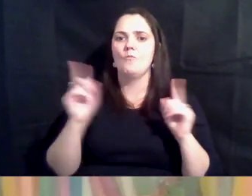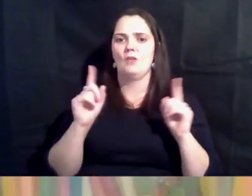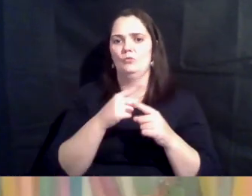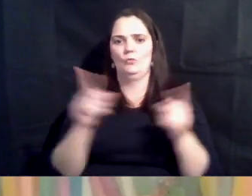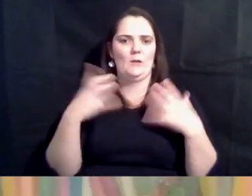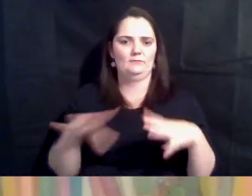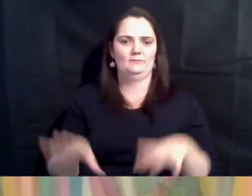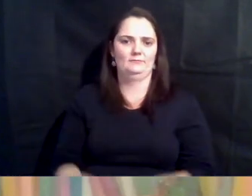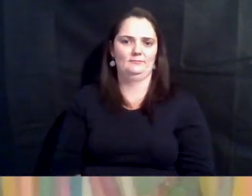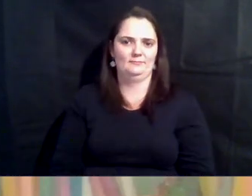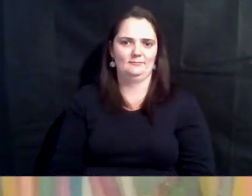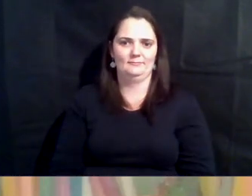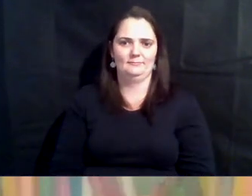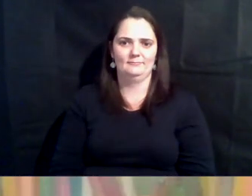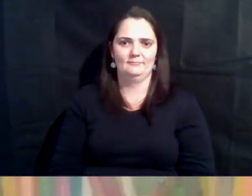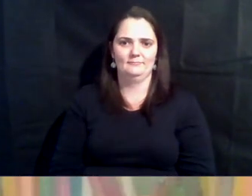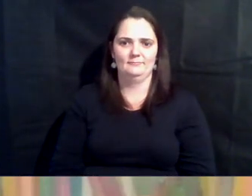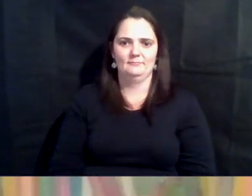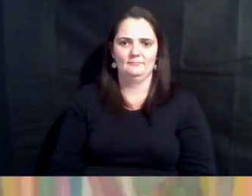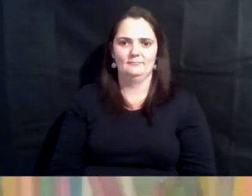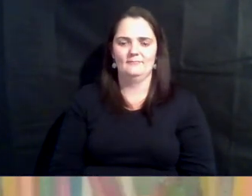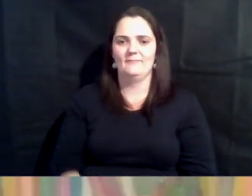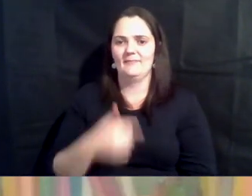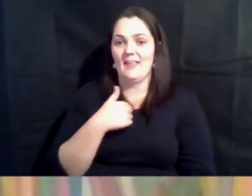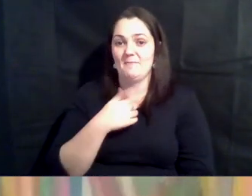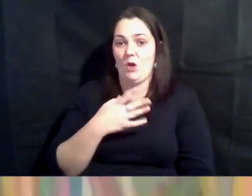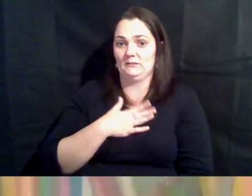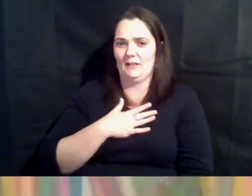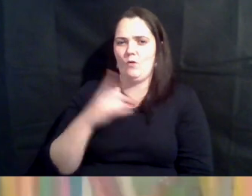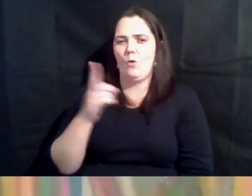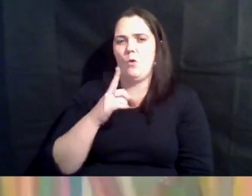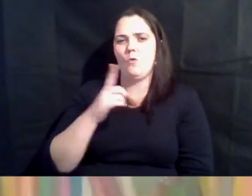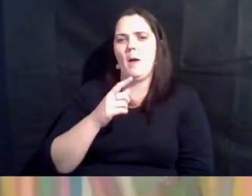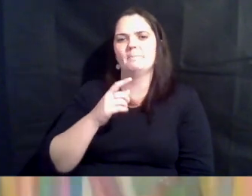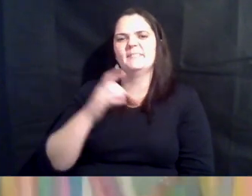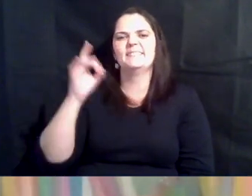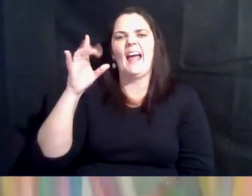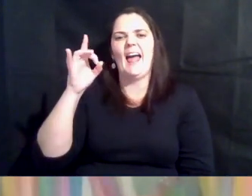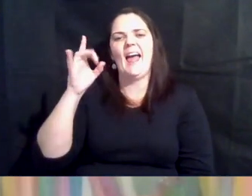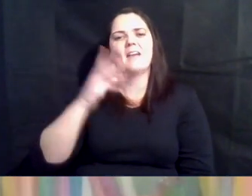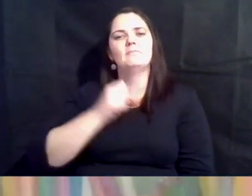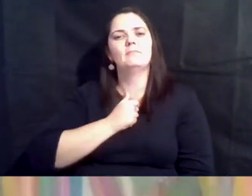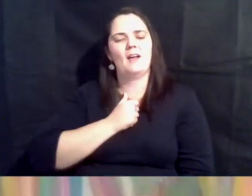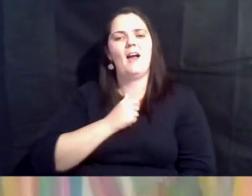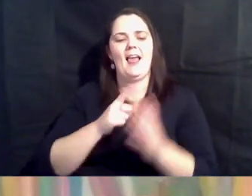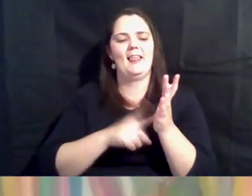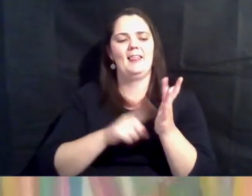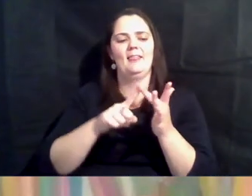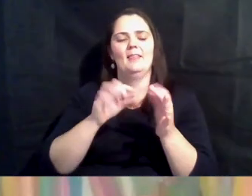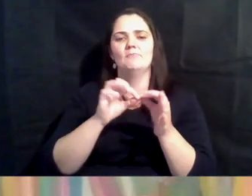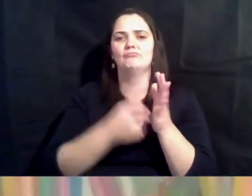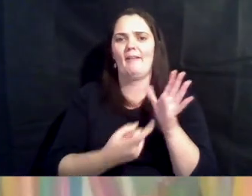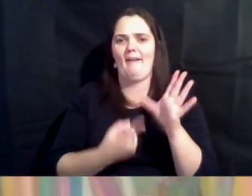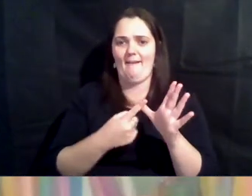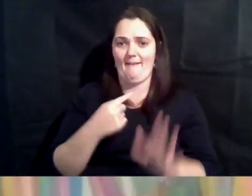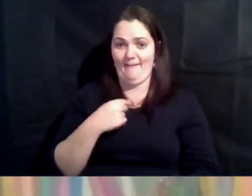see. Oh, I actually really like this. I'm actually a Libran and find decision making to be really difficult. So this is a bit like a choose your own